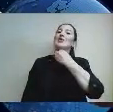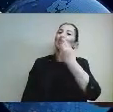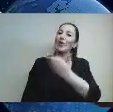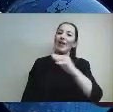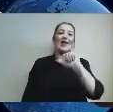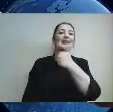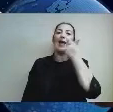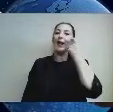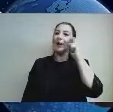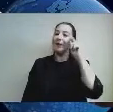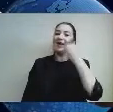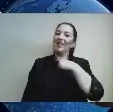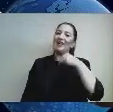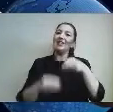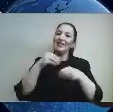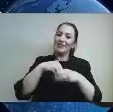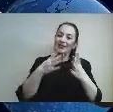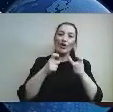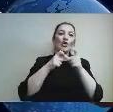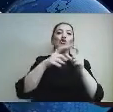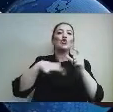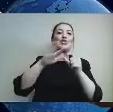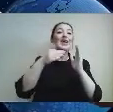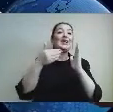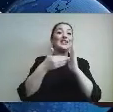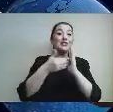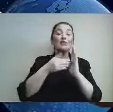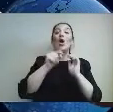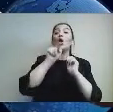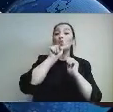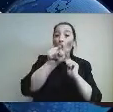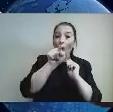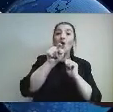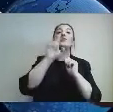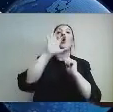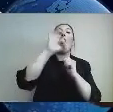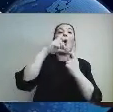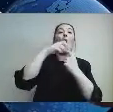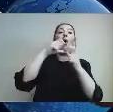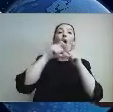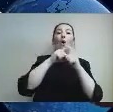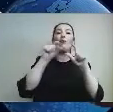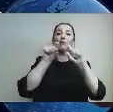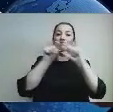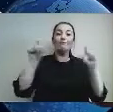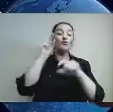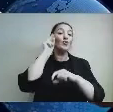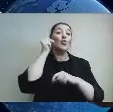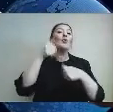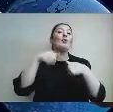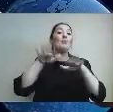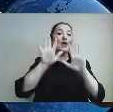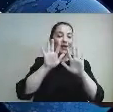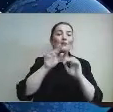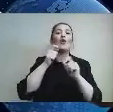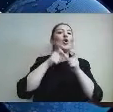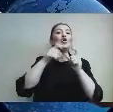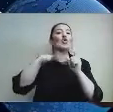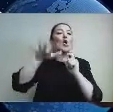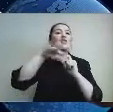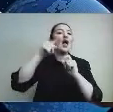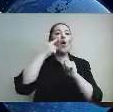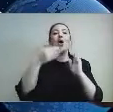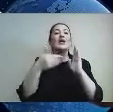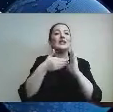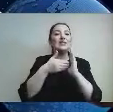sosyalgirişimciler.org, let's not forget, is a website that actually cater to the needs of people who want